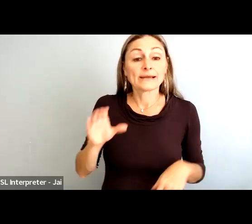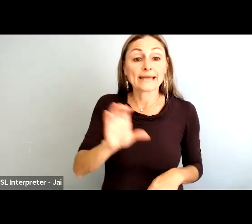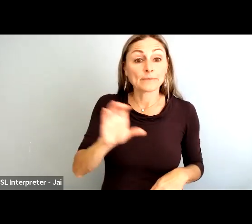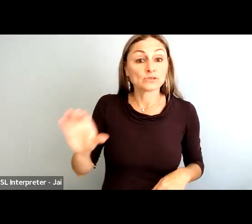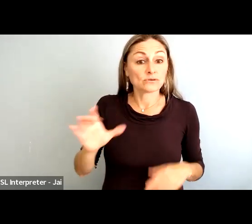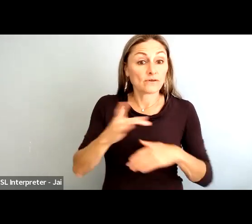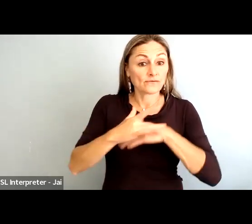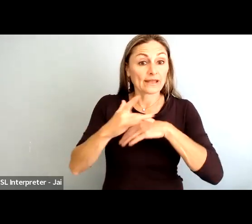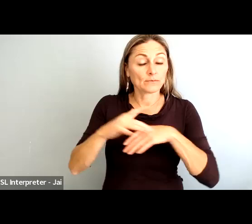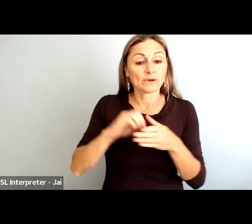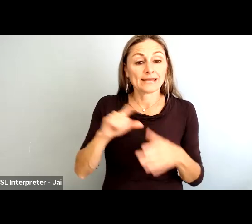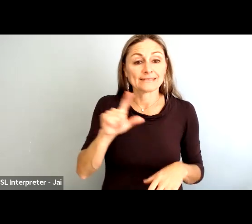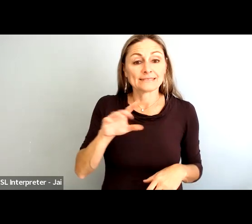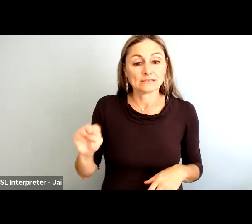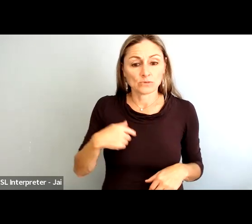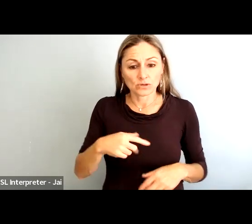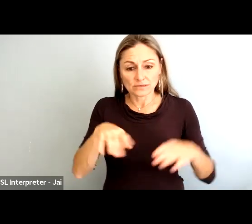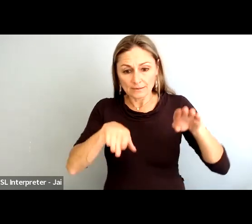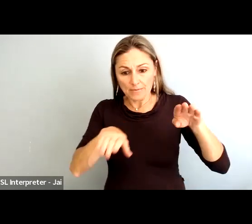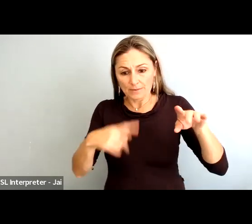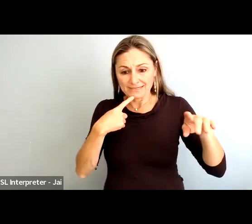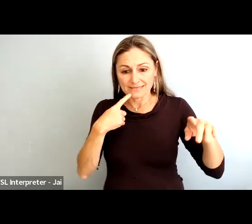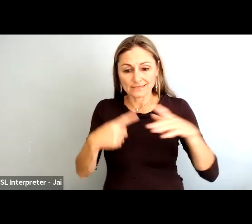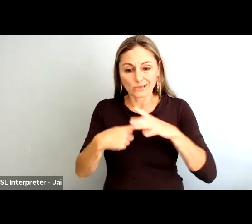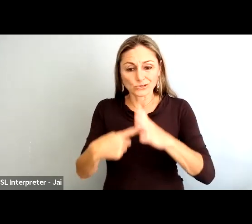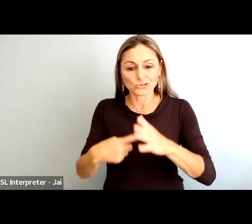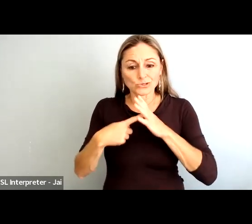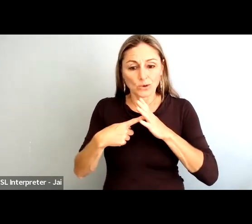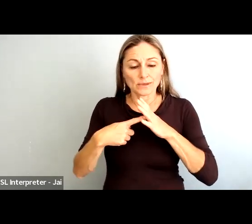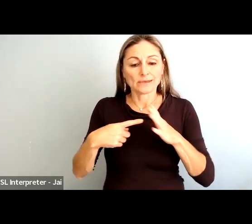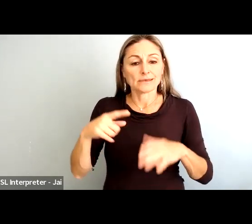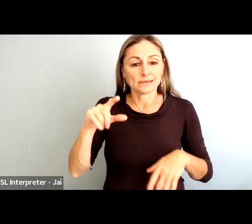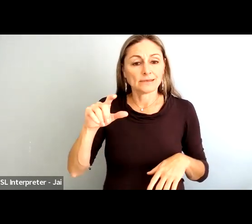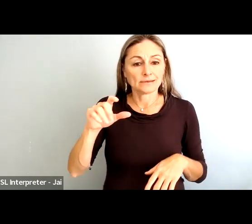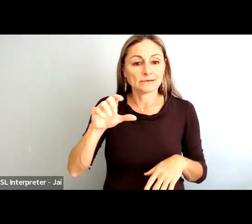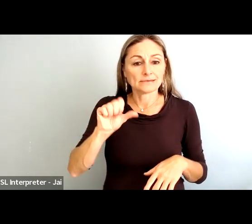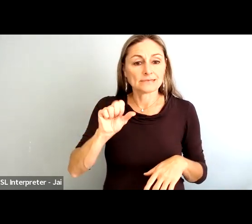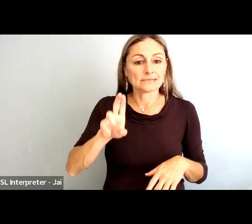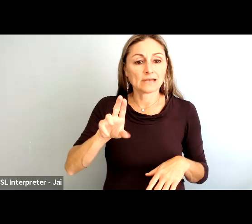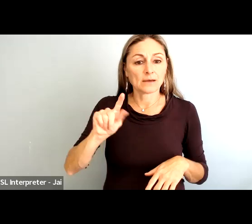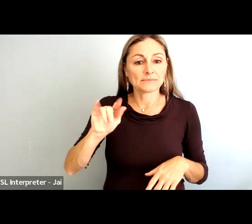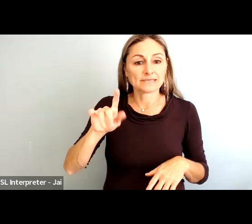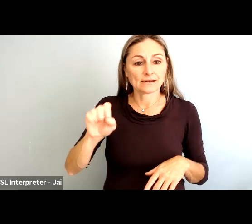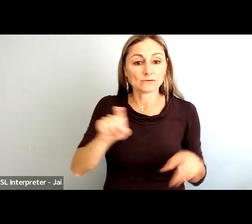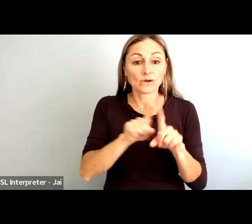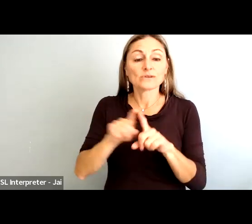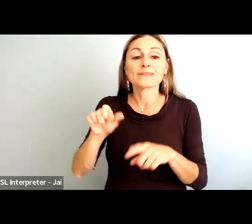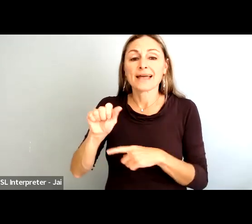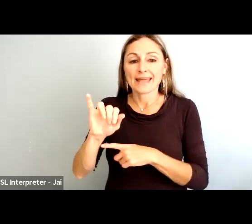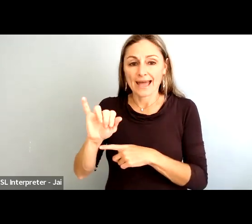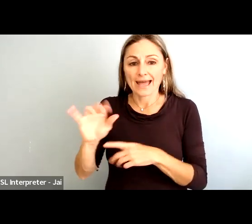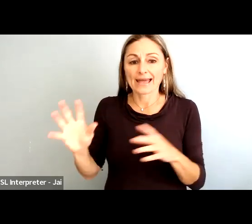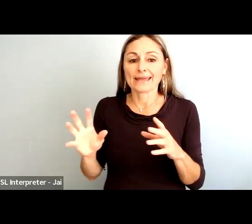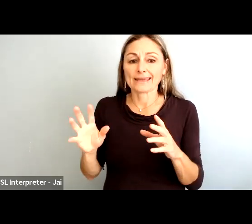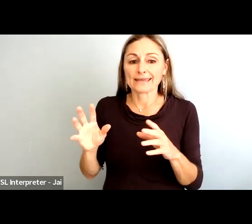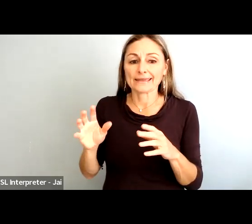Zoom. You can click show subtitle in your Zoom menu bar to turn them on. They're also running at AI Media. The URL is a